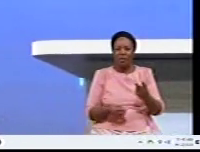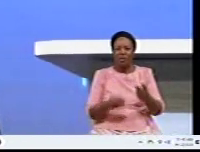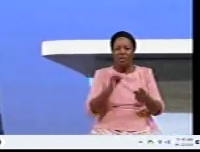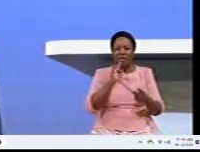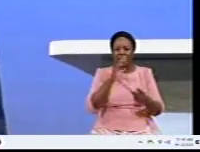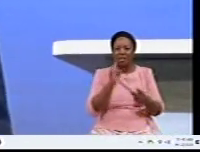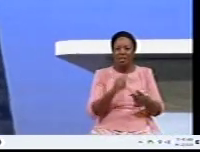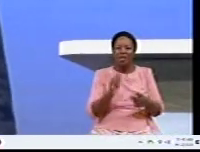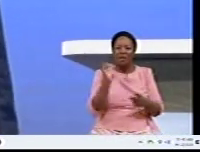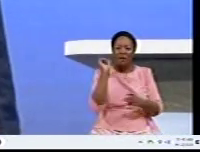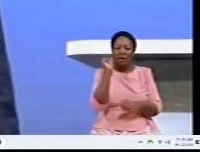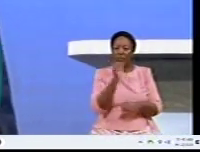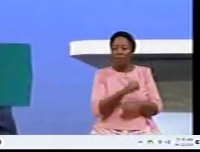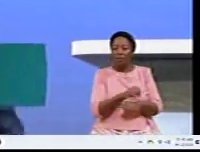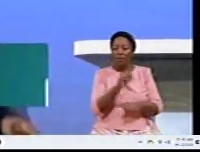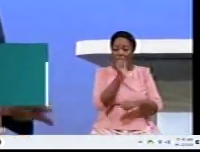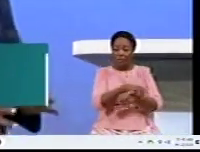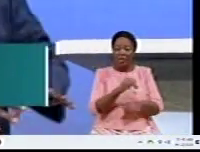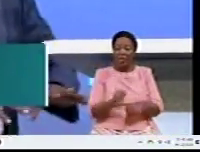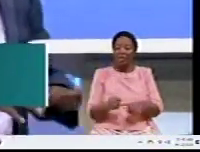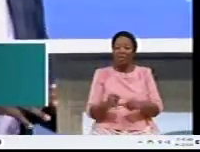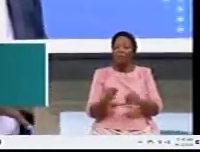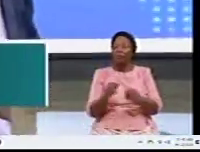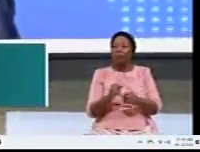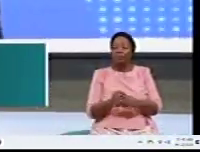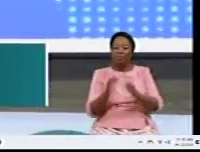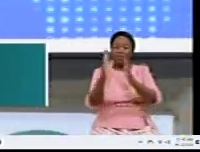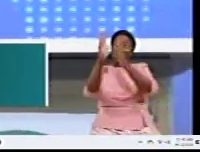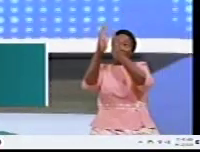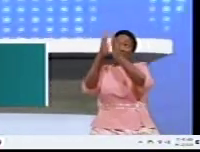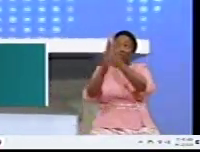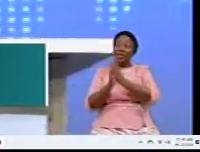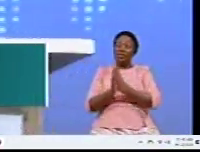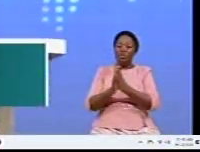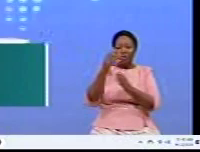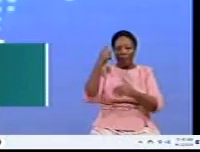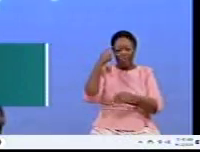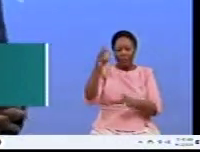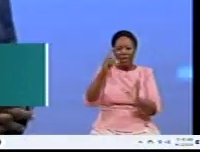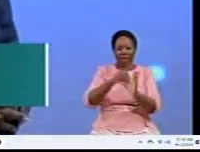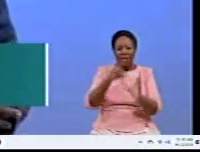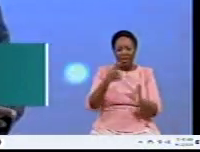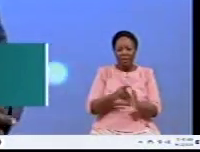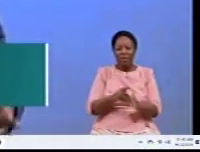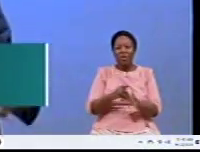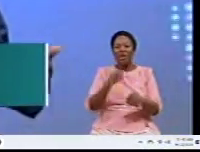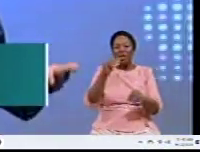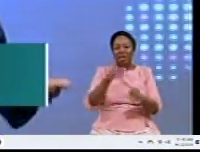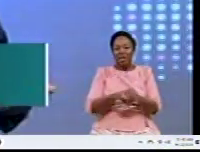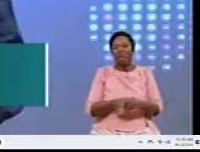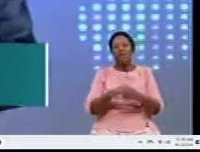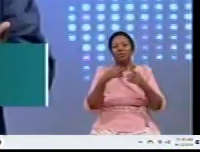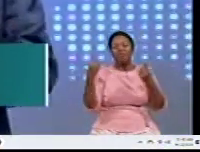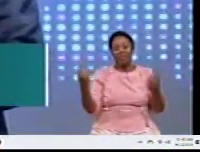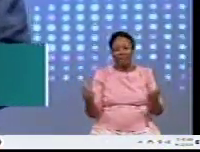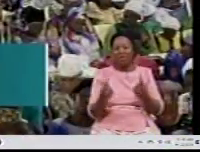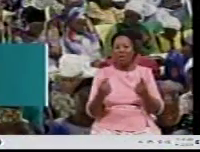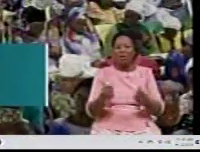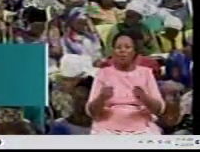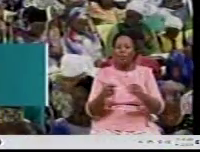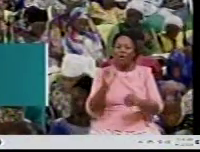prevailing intercession for invalids in infirmity.